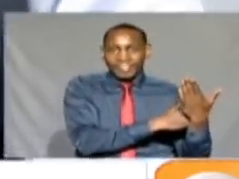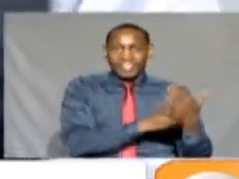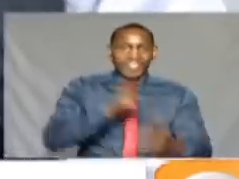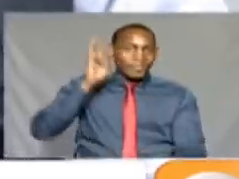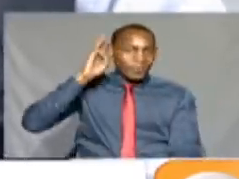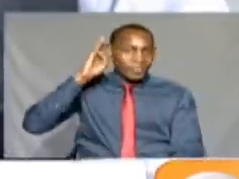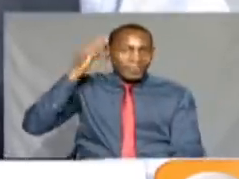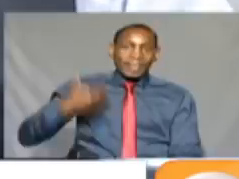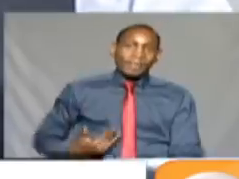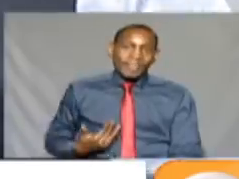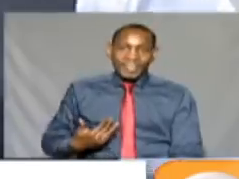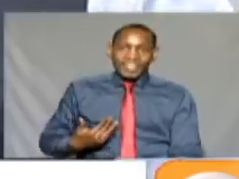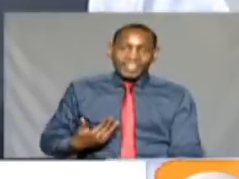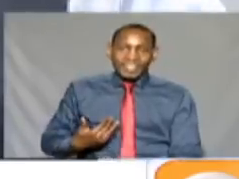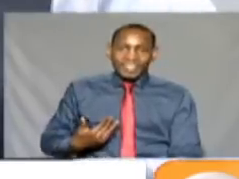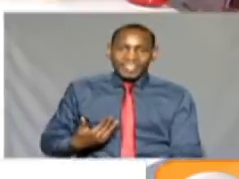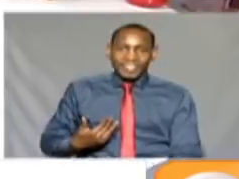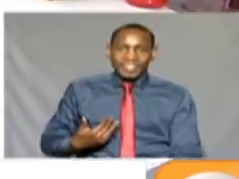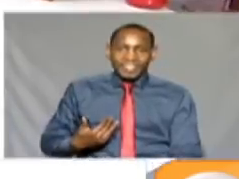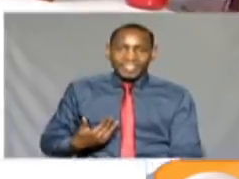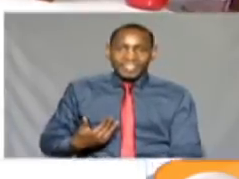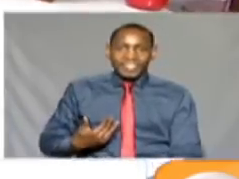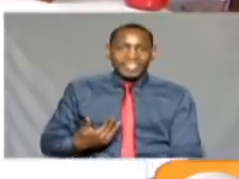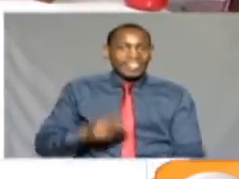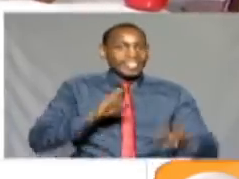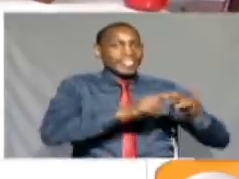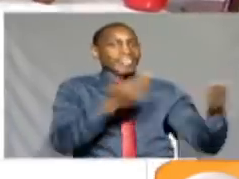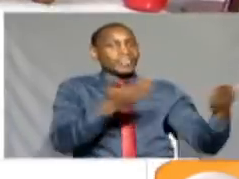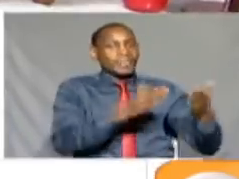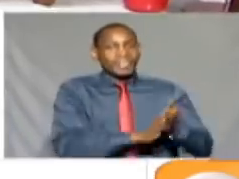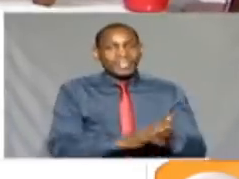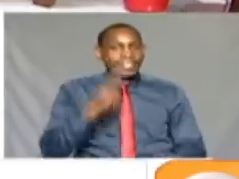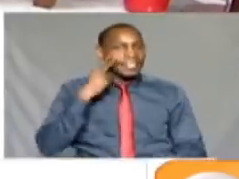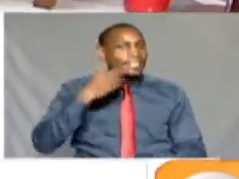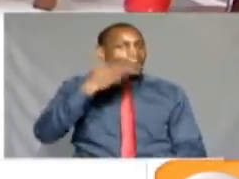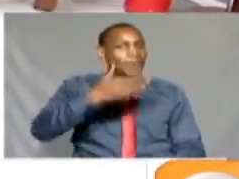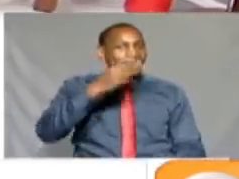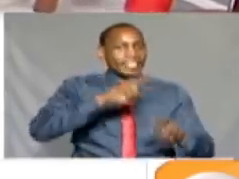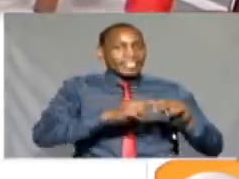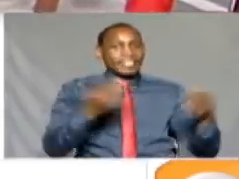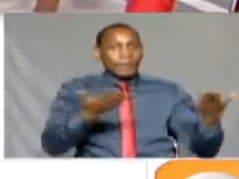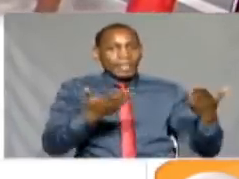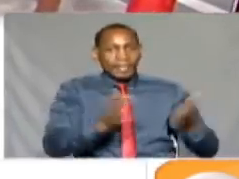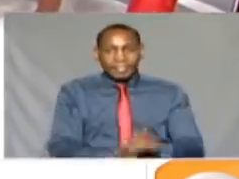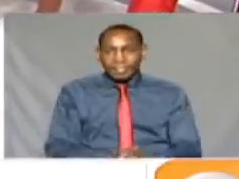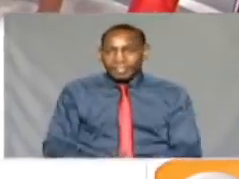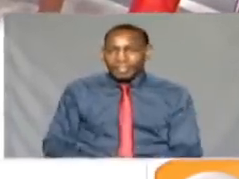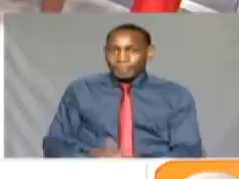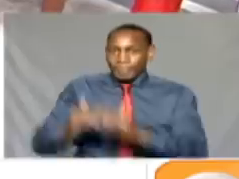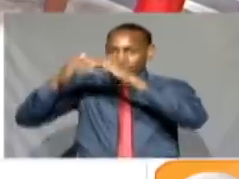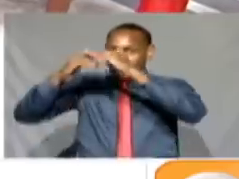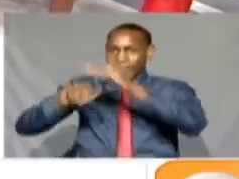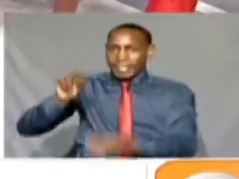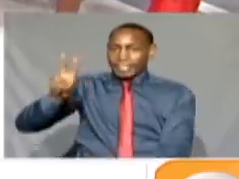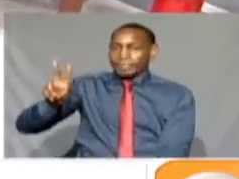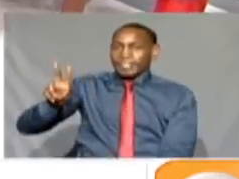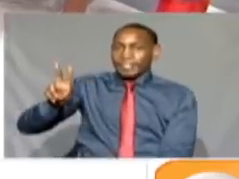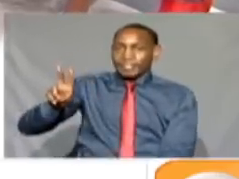Wilson Mujora. Ne sign language na kanga wapi? Beti, huyu mtu mimi muona. Ako hapa chini. Chini ya TV.